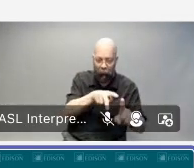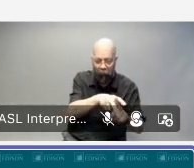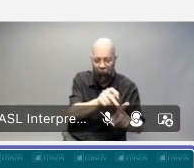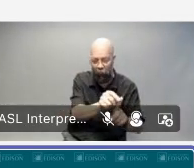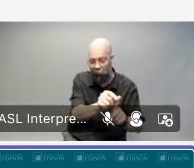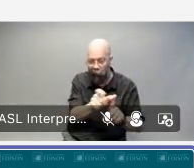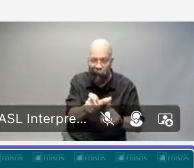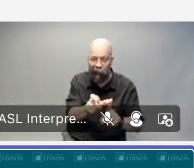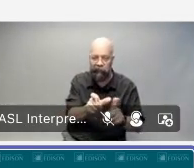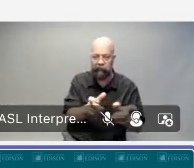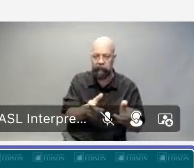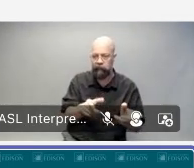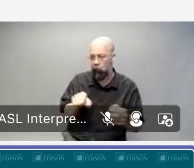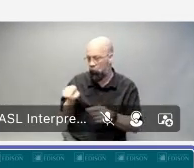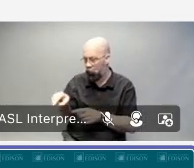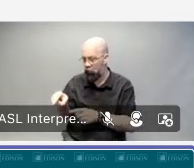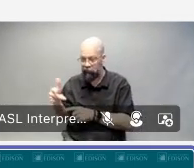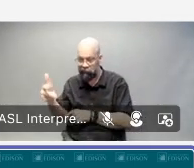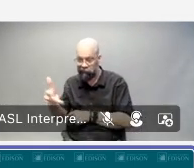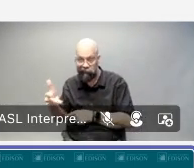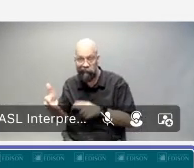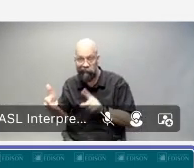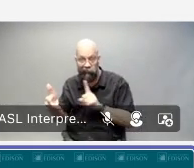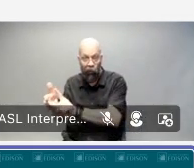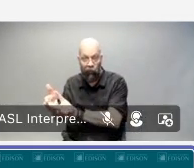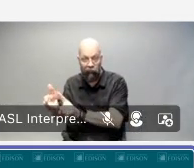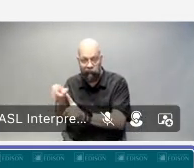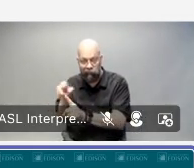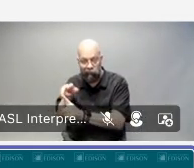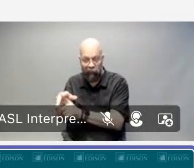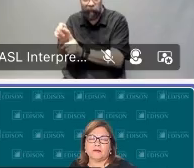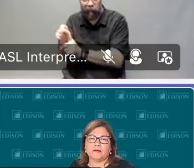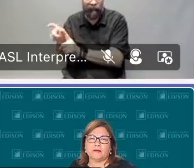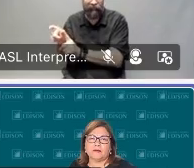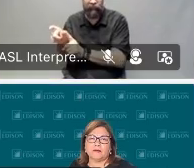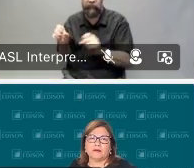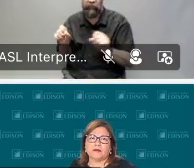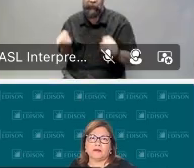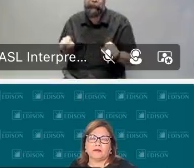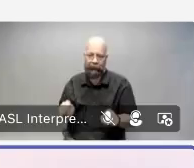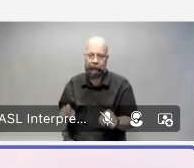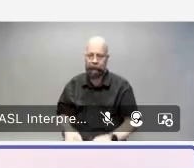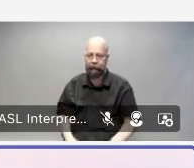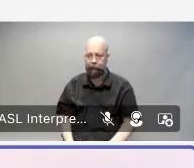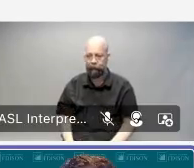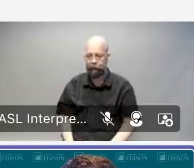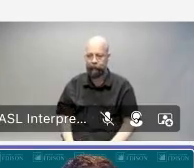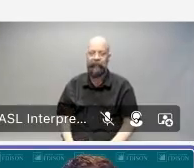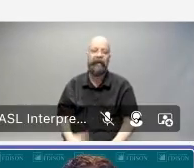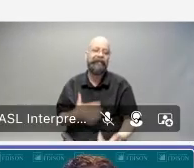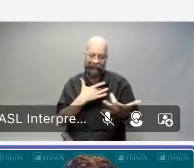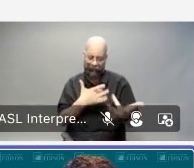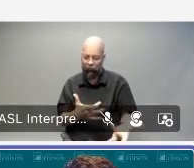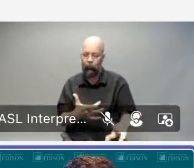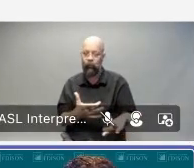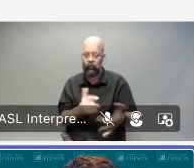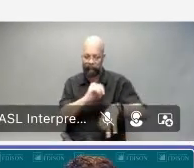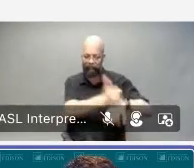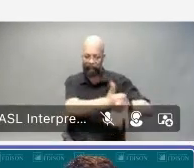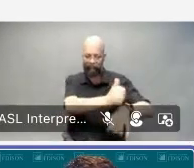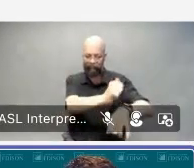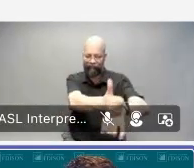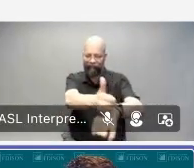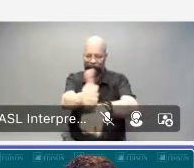already have portable power batteries at home. Great, thank you, Rosa. Yeah, we typically deploy resources out in the field when there